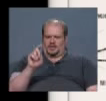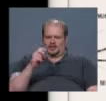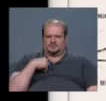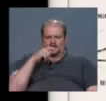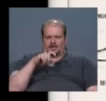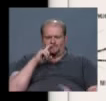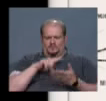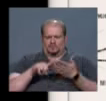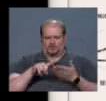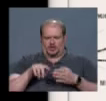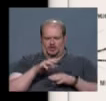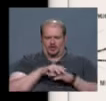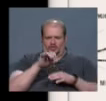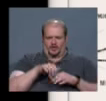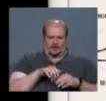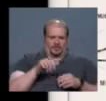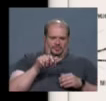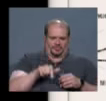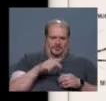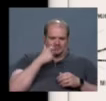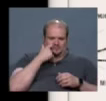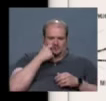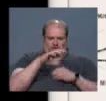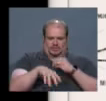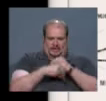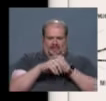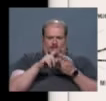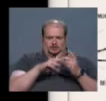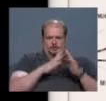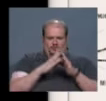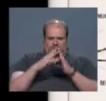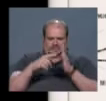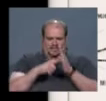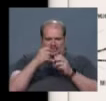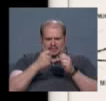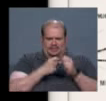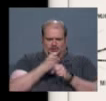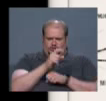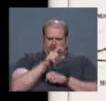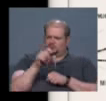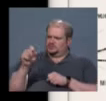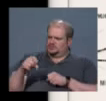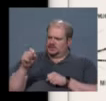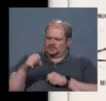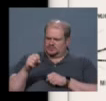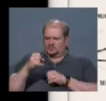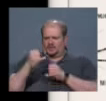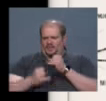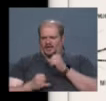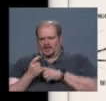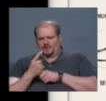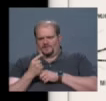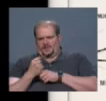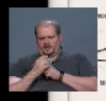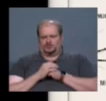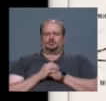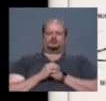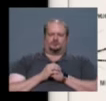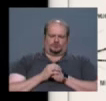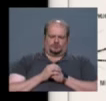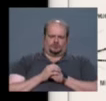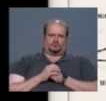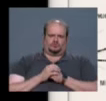that. So this has just been annexed to the city this year? Yes, or at the end of last year.